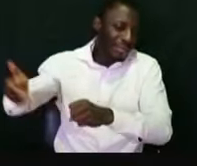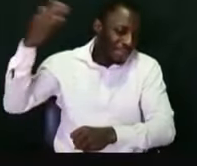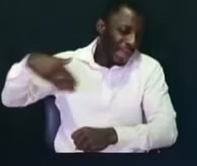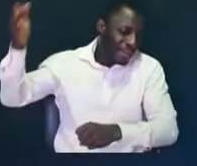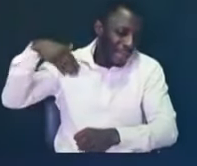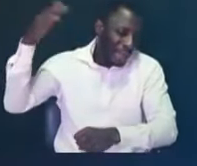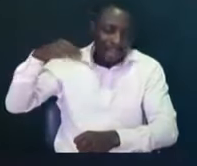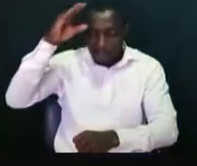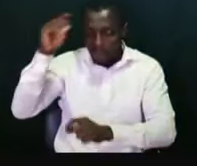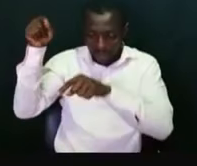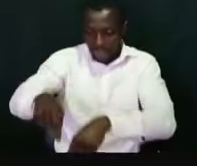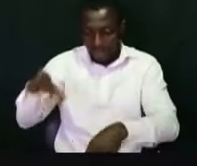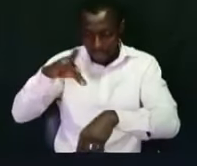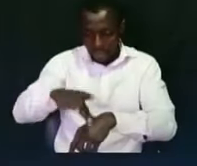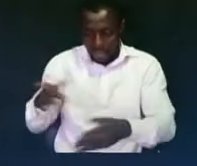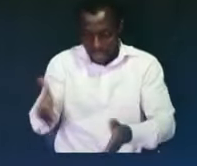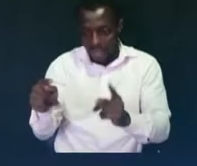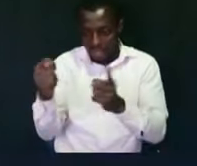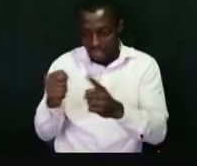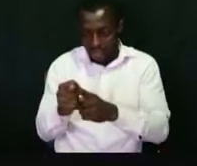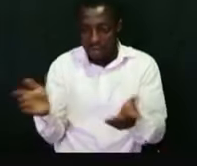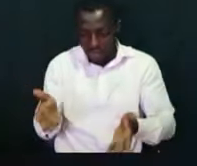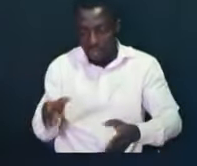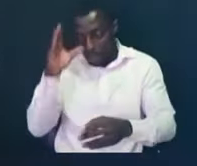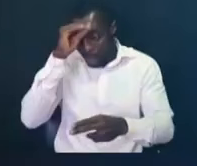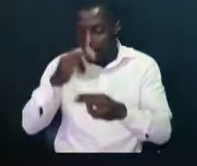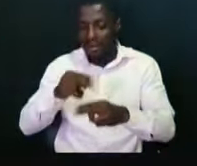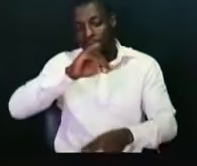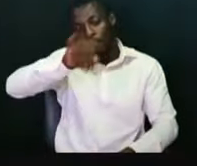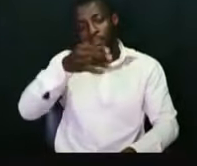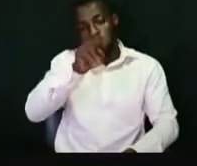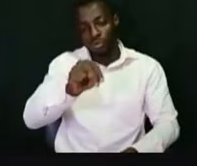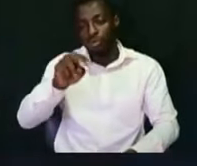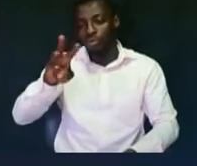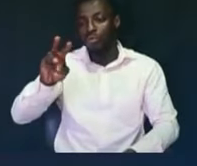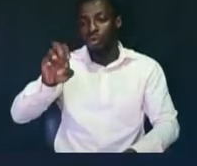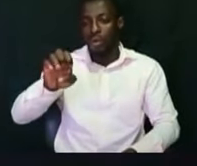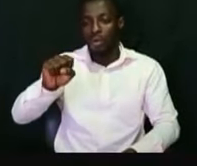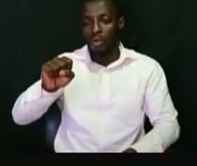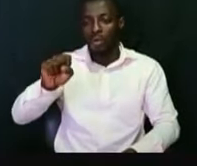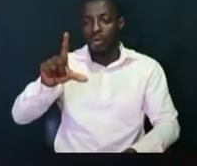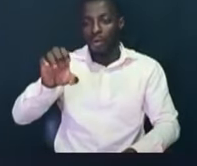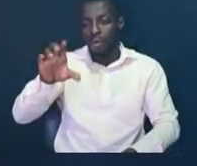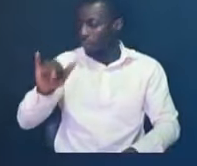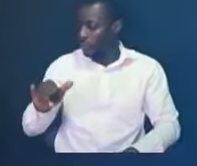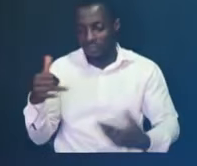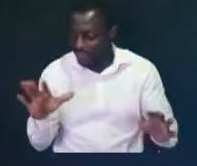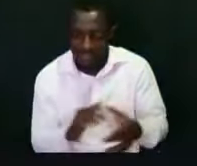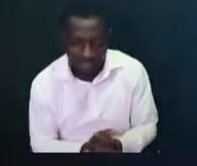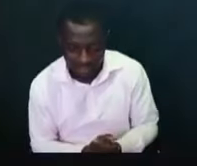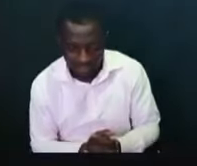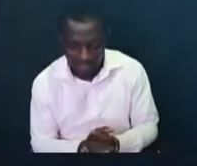man came here called John Wesley Wesley that is the end of the story after